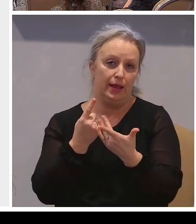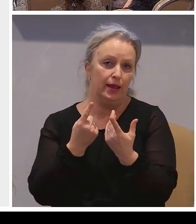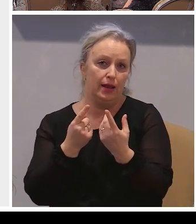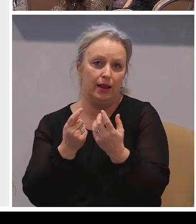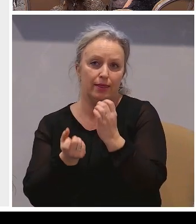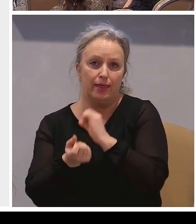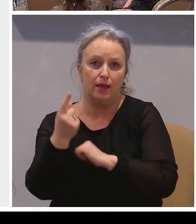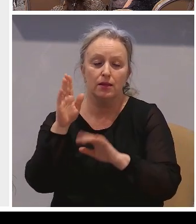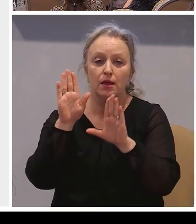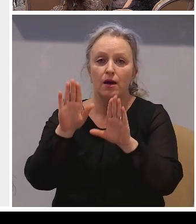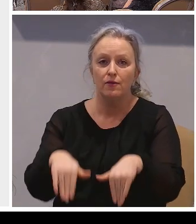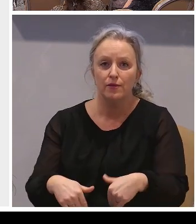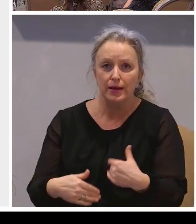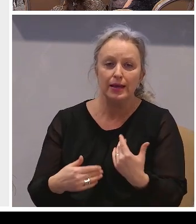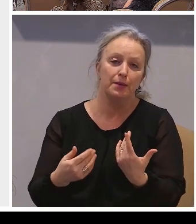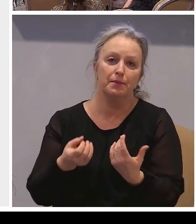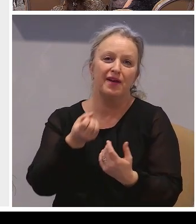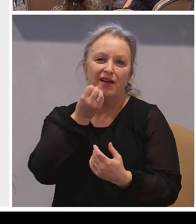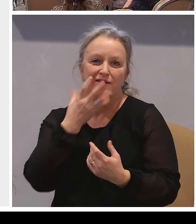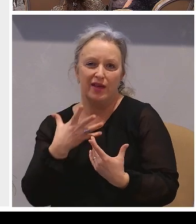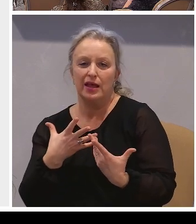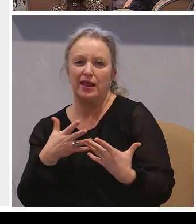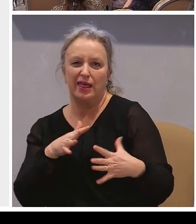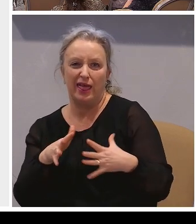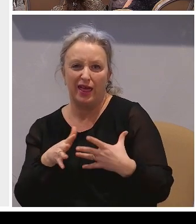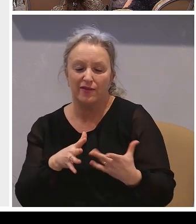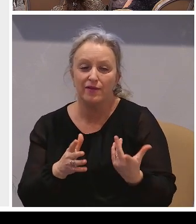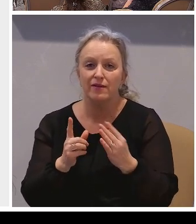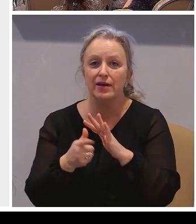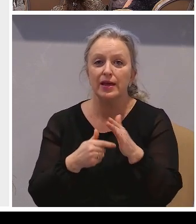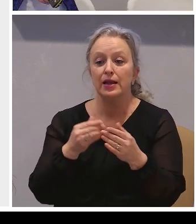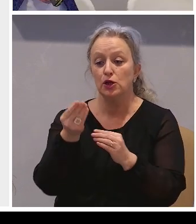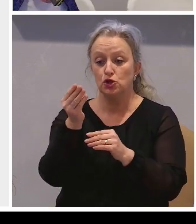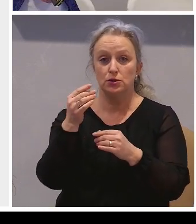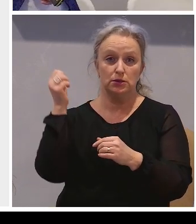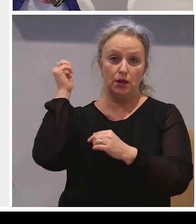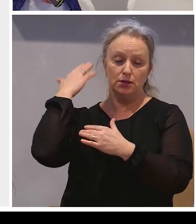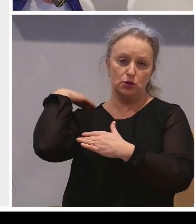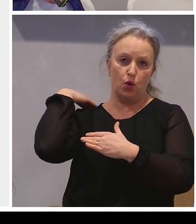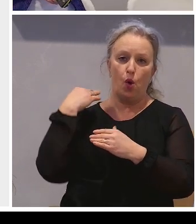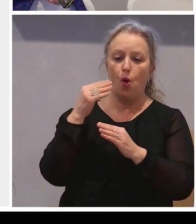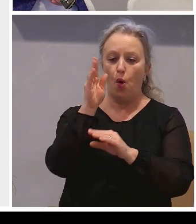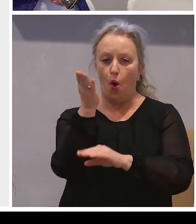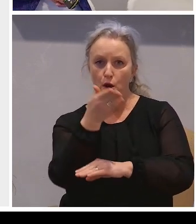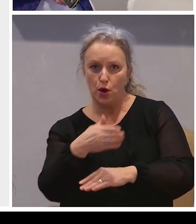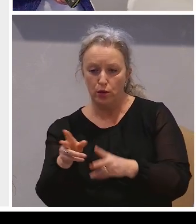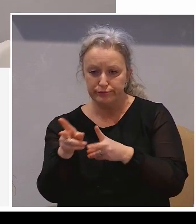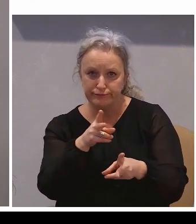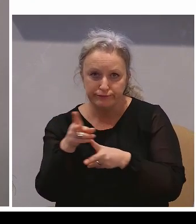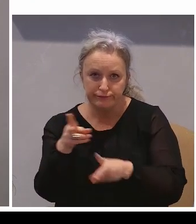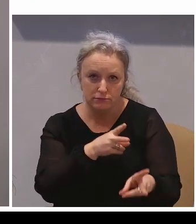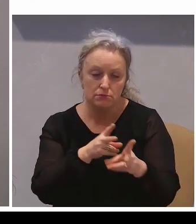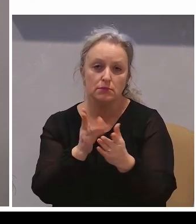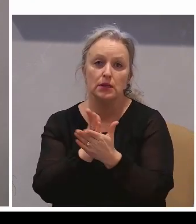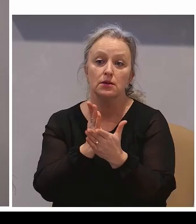Teenagers and adults can have anemia, also bone health has to be monitored, scoliosis